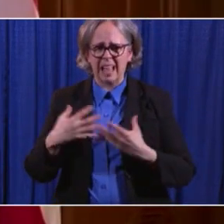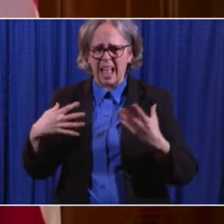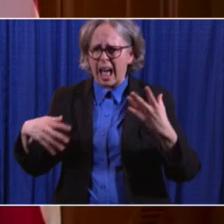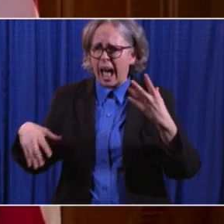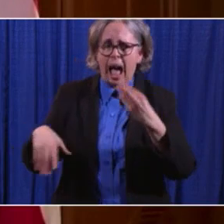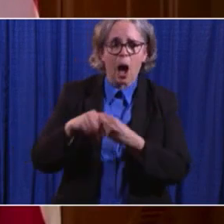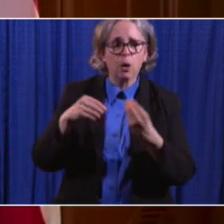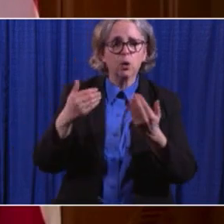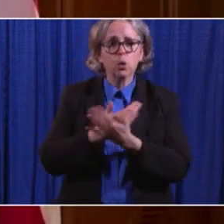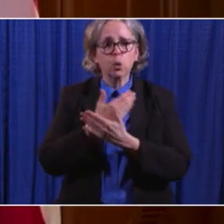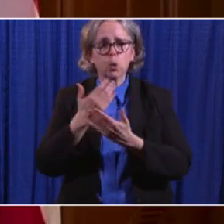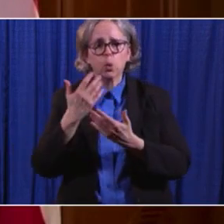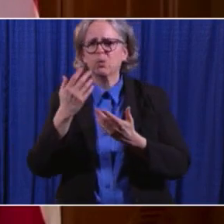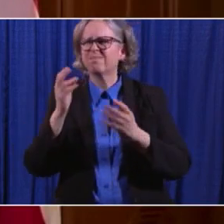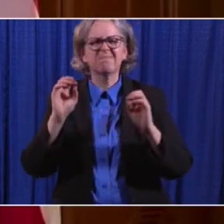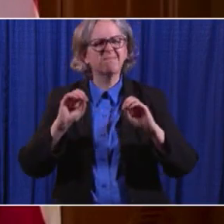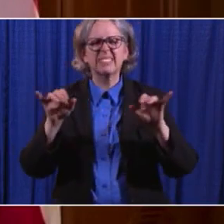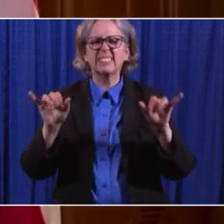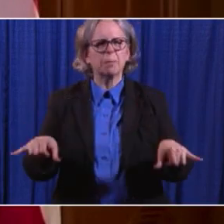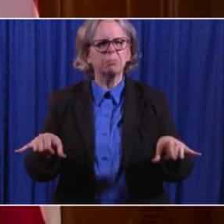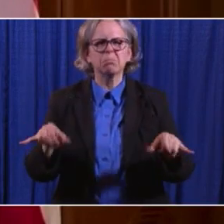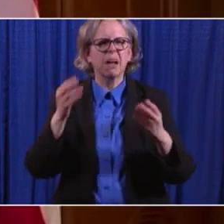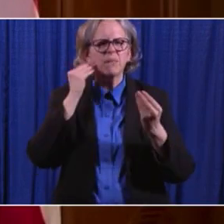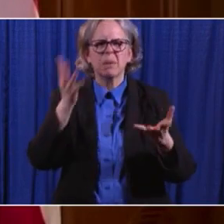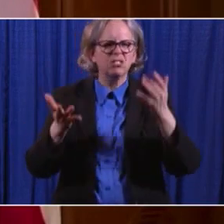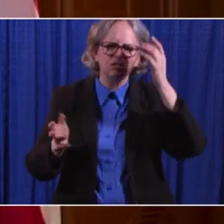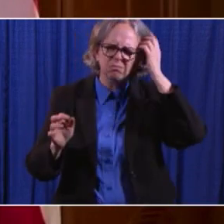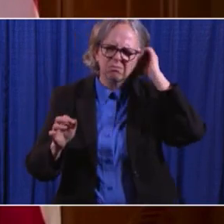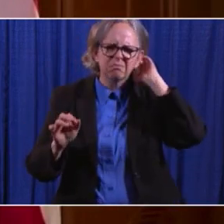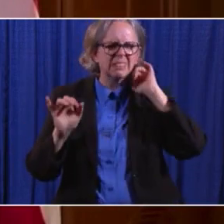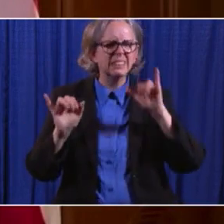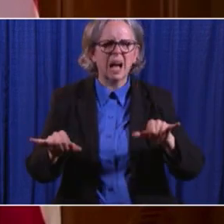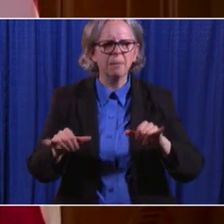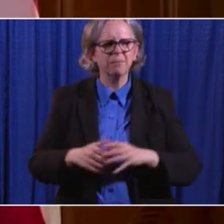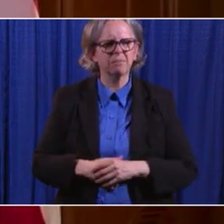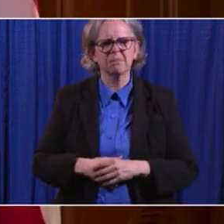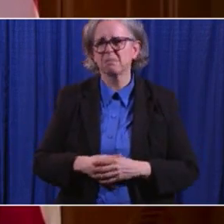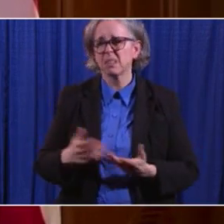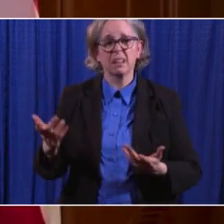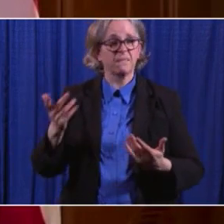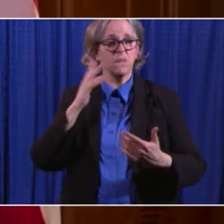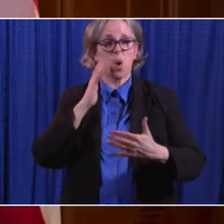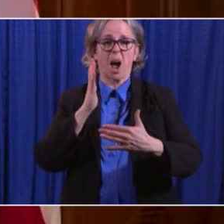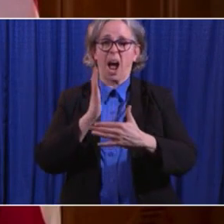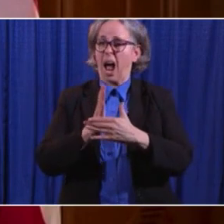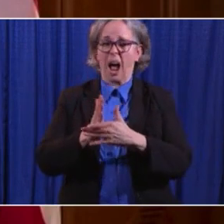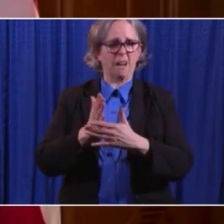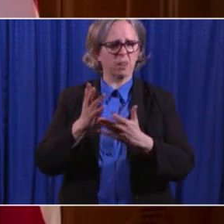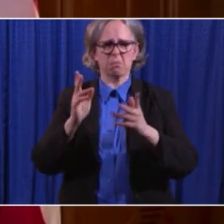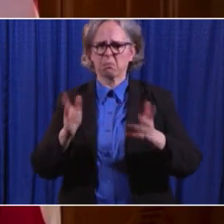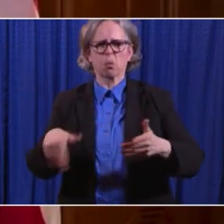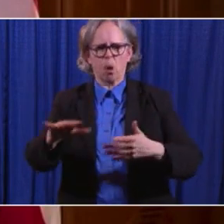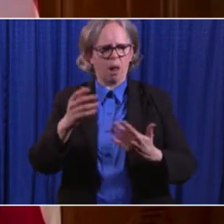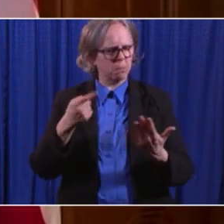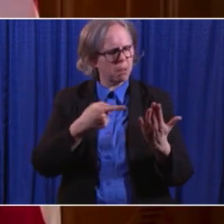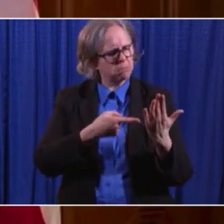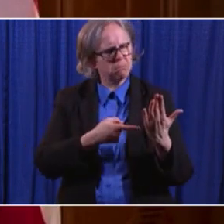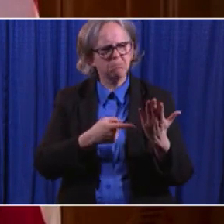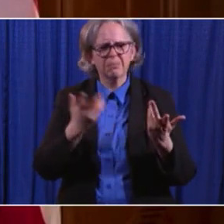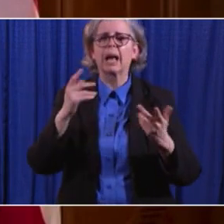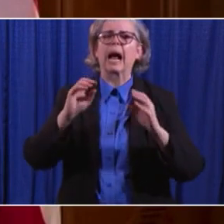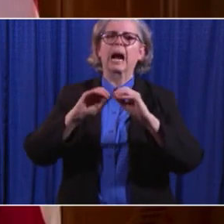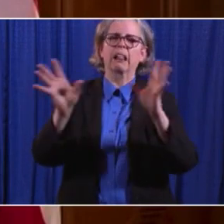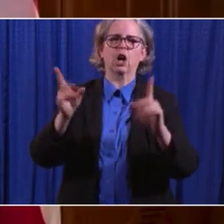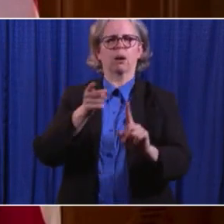what is different. I don't know if you have any examples or anything, but as we said, these orders will be out today and they'll be